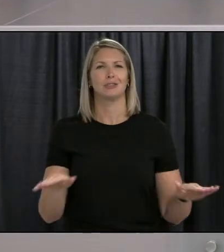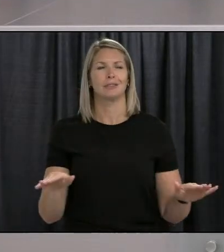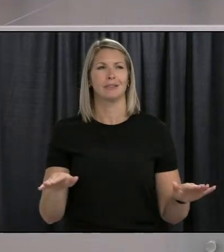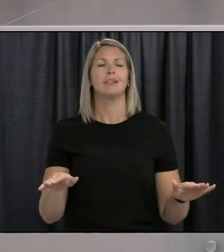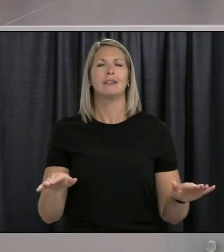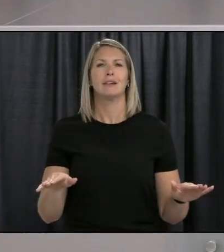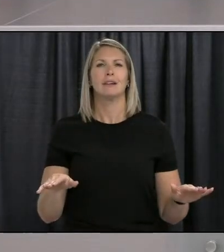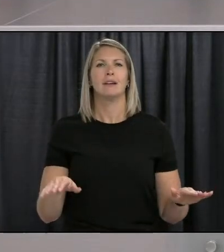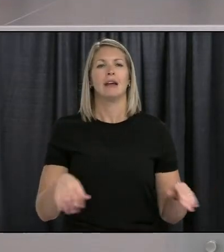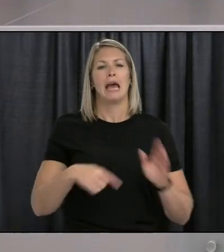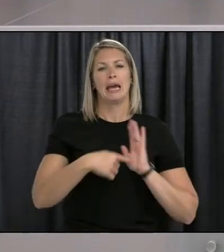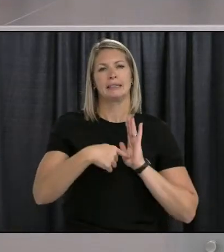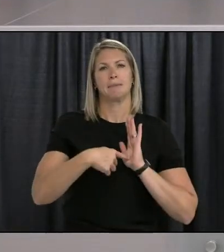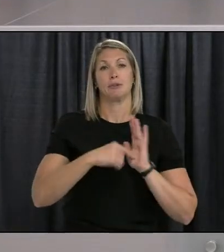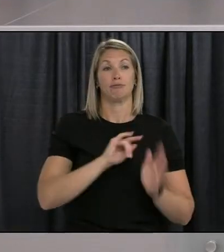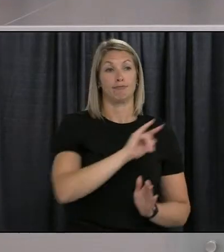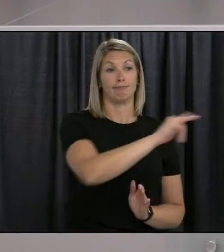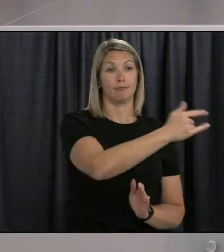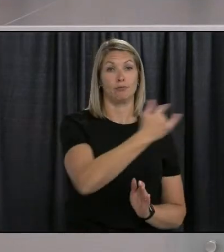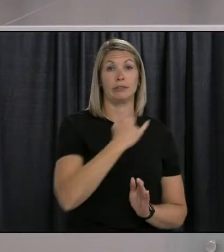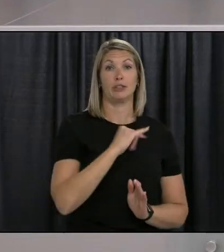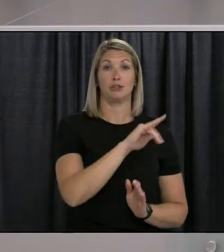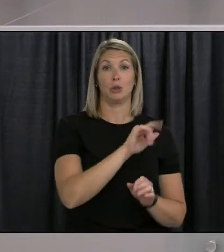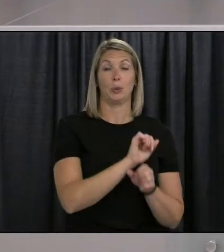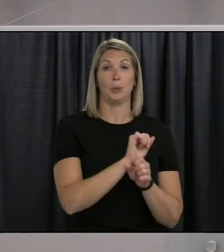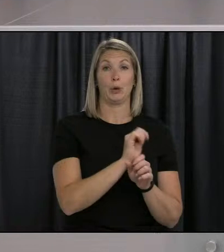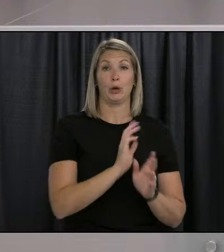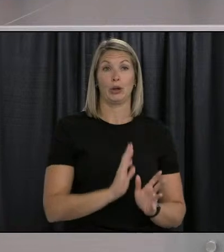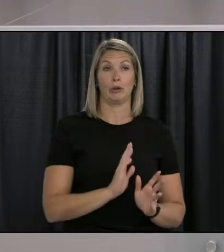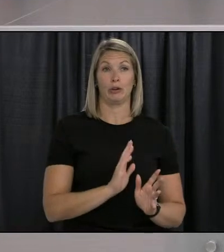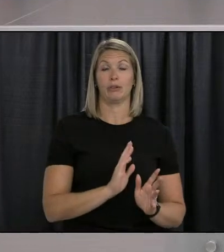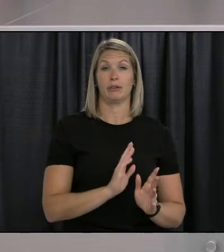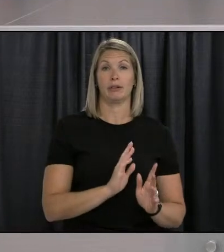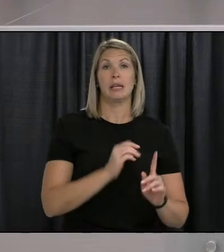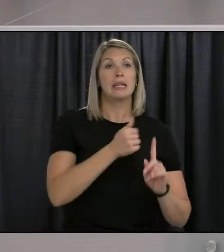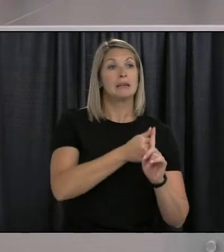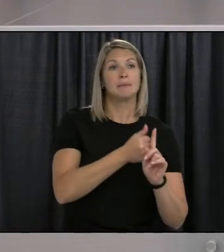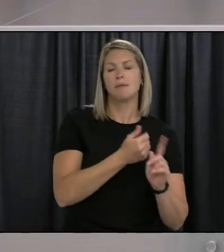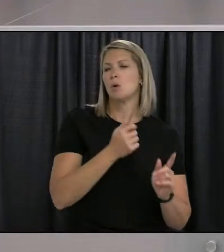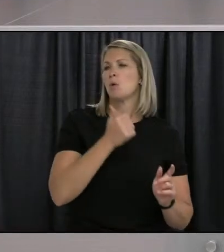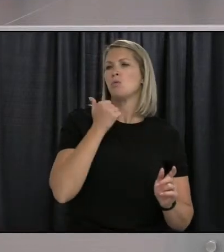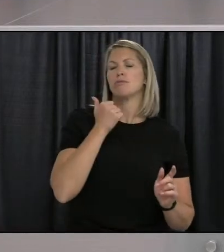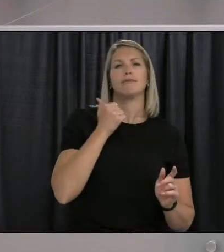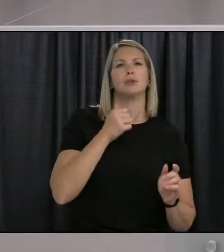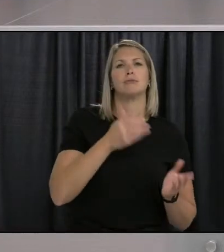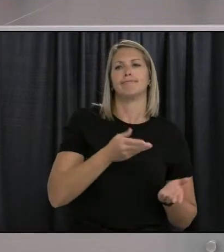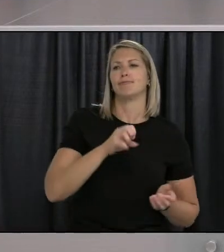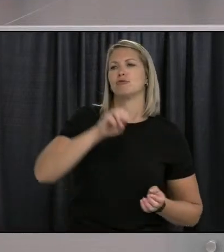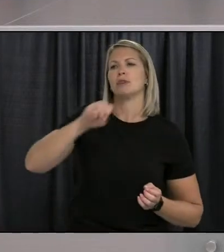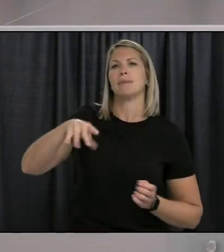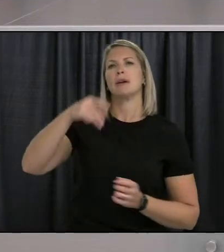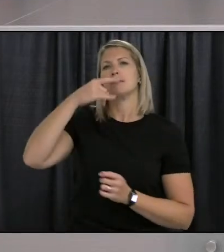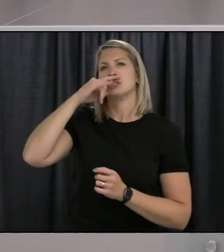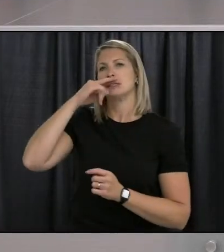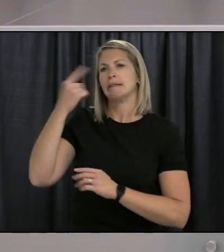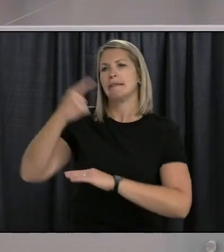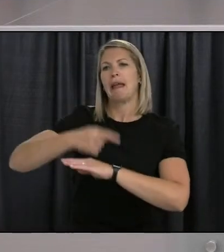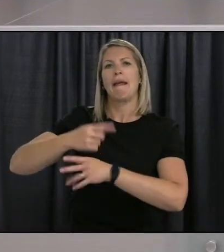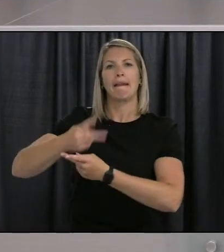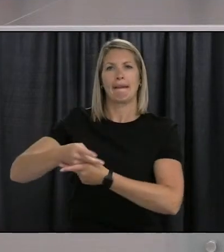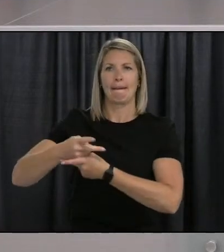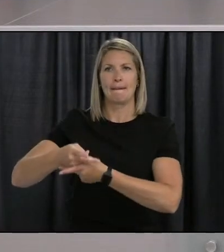workers are finding daycares won't take their children after the 7-day isolation period. So they might be free